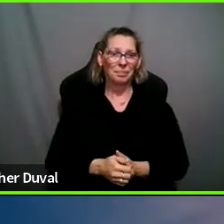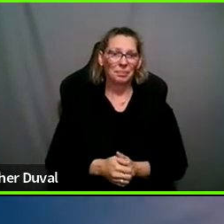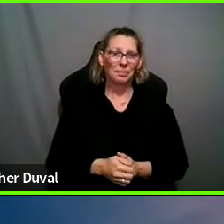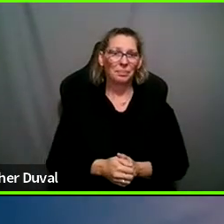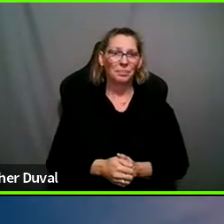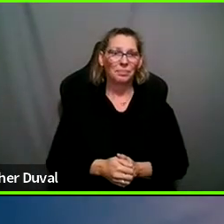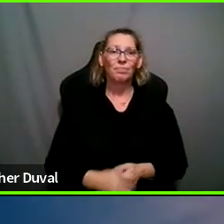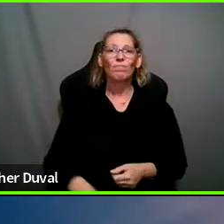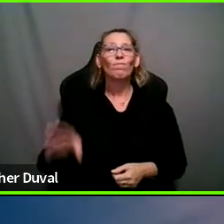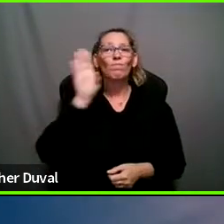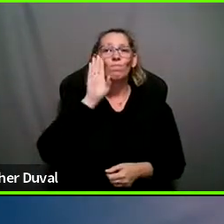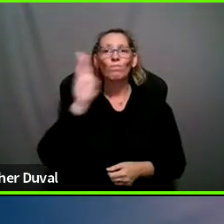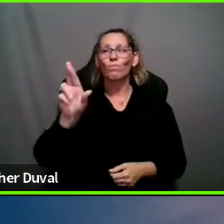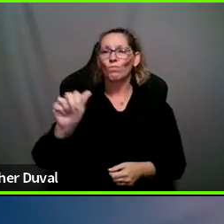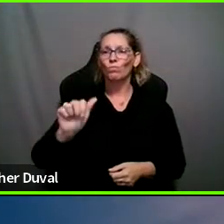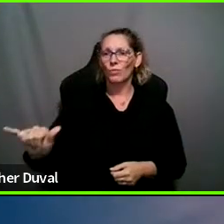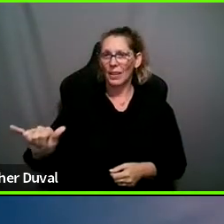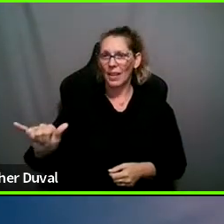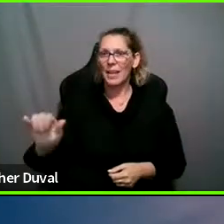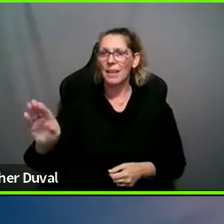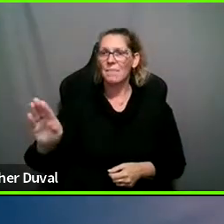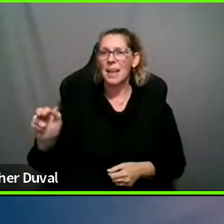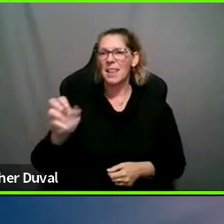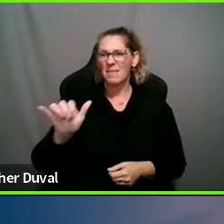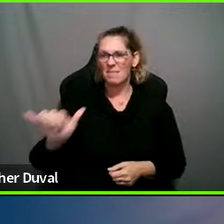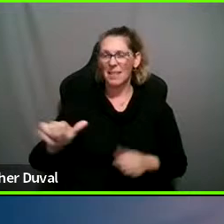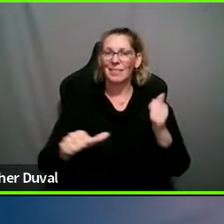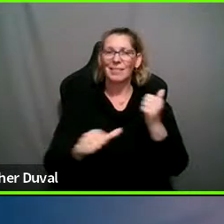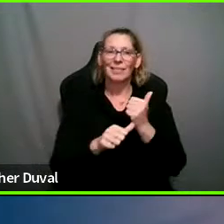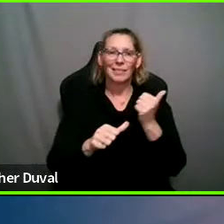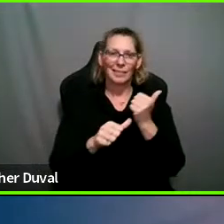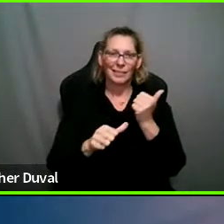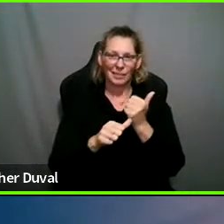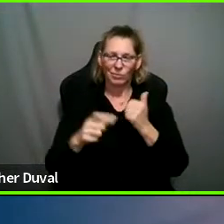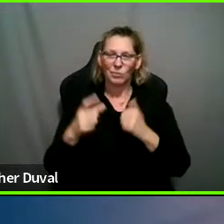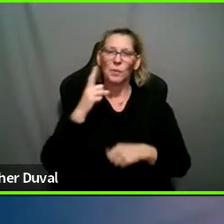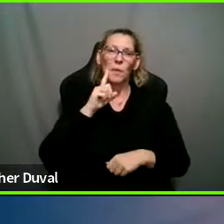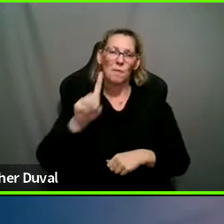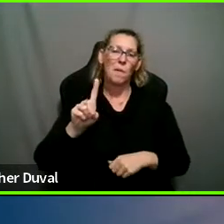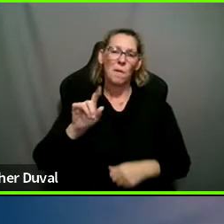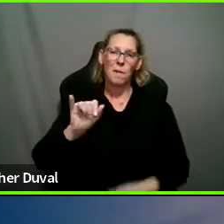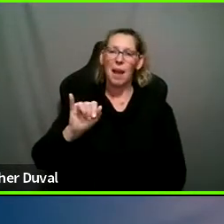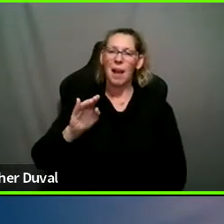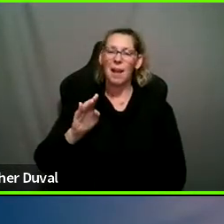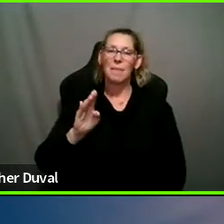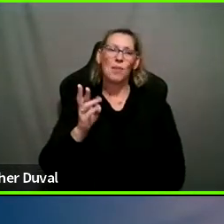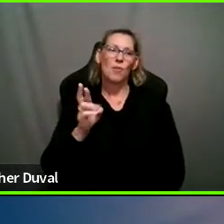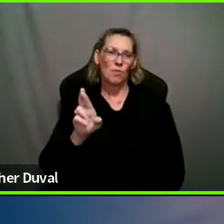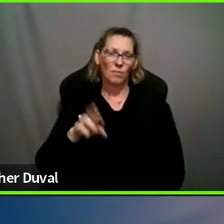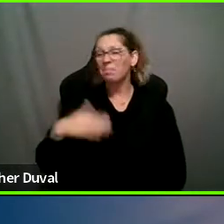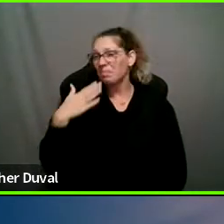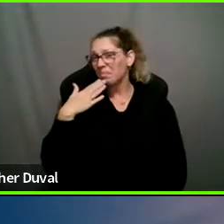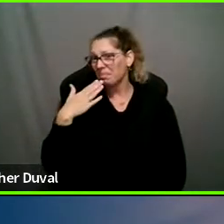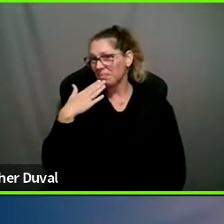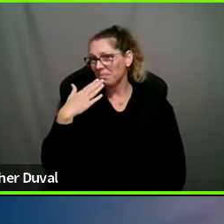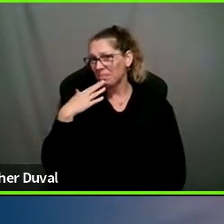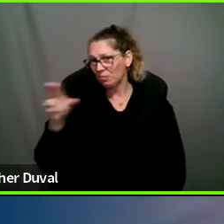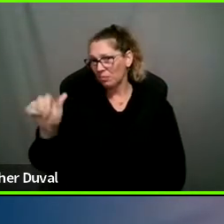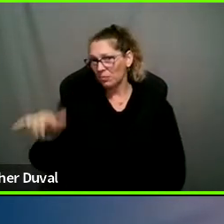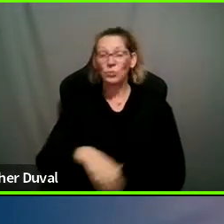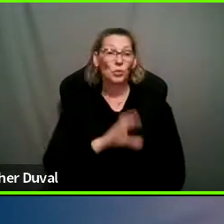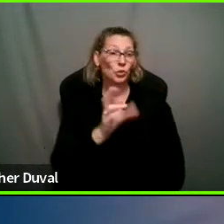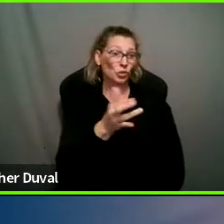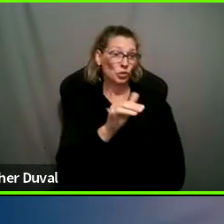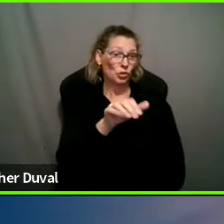Yeah, good evening. I'm Ray Mabey, Assistant Administrator for the Interstate Bridge Replacement Program. Thanks, Ray. Chris.